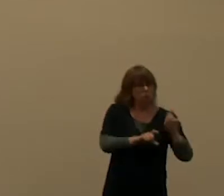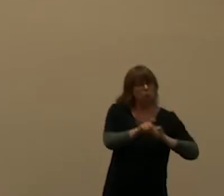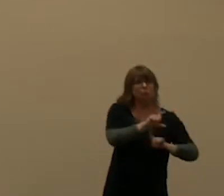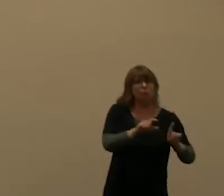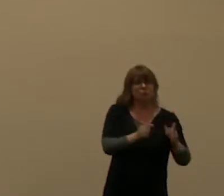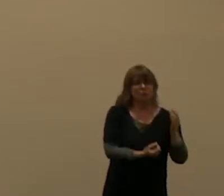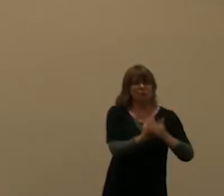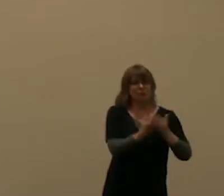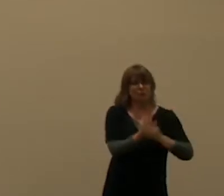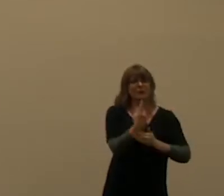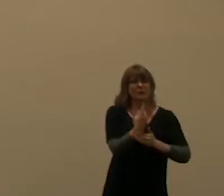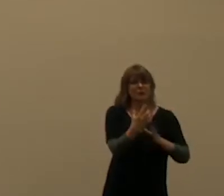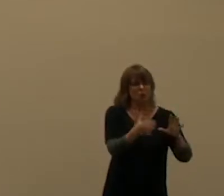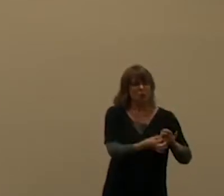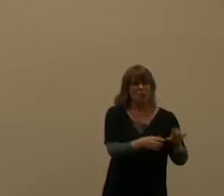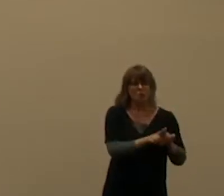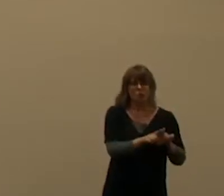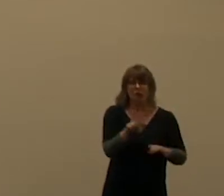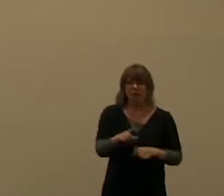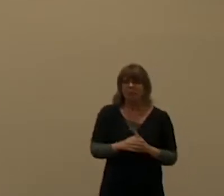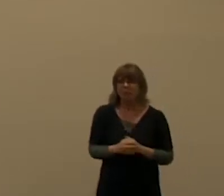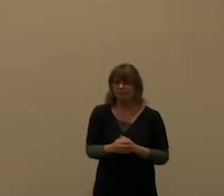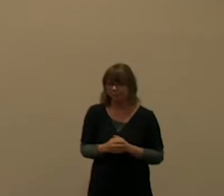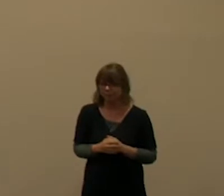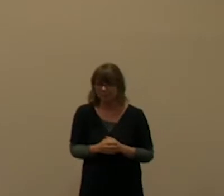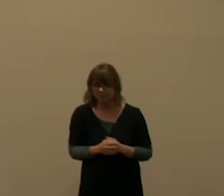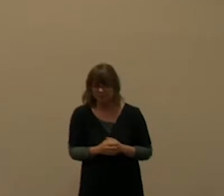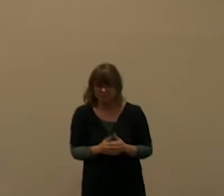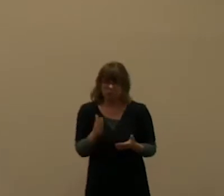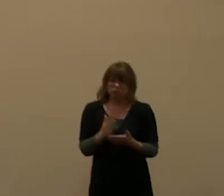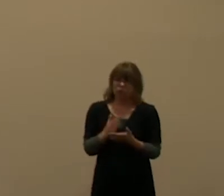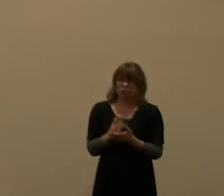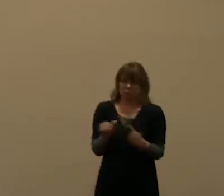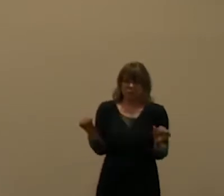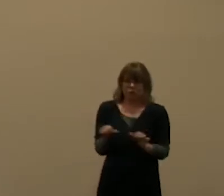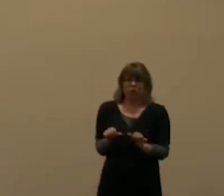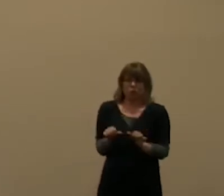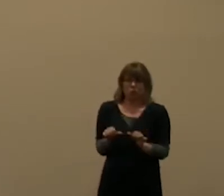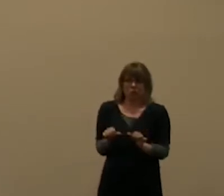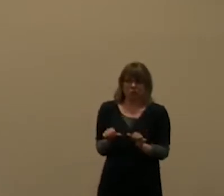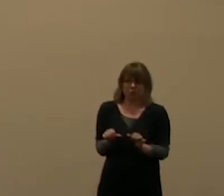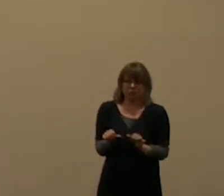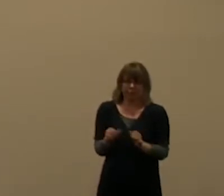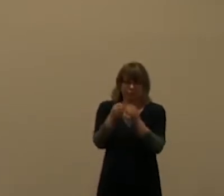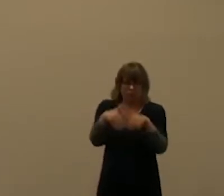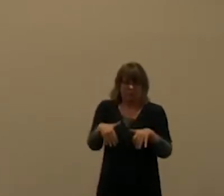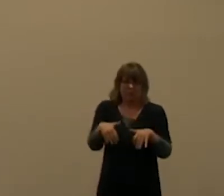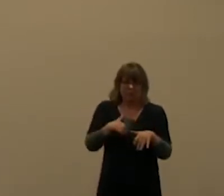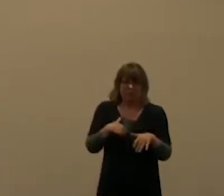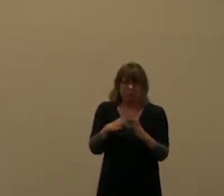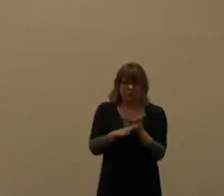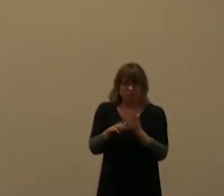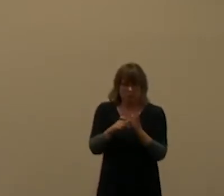events. So this is very short Mocha breakdown.